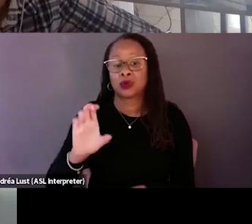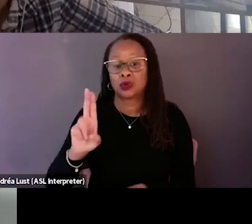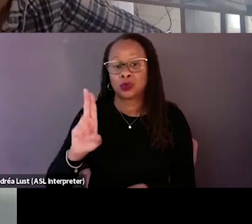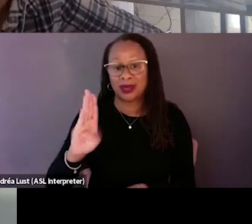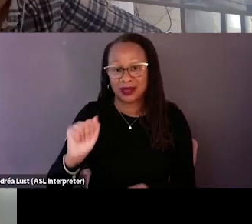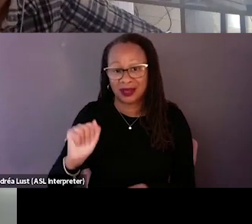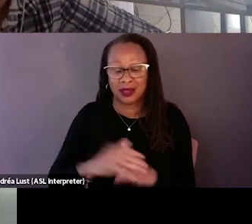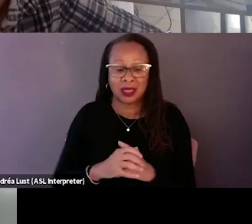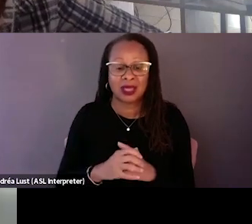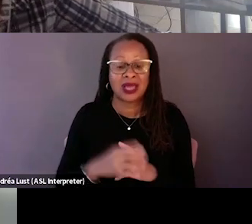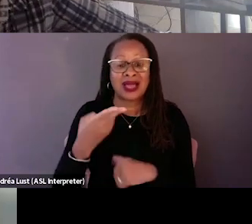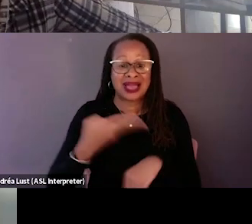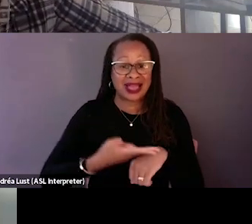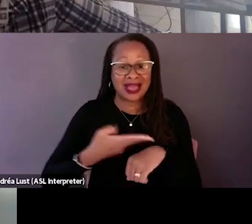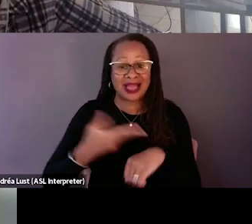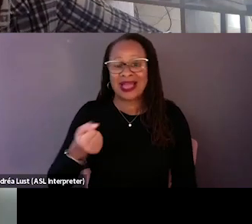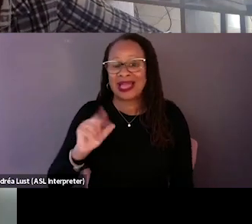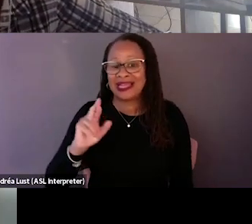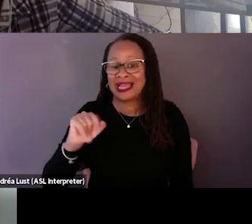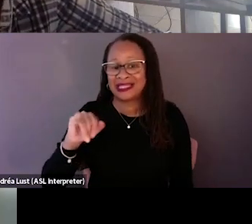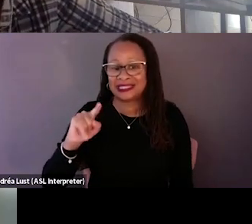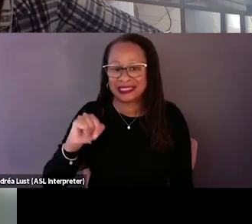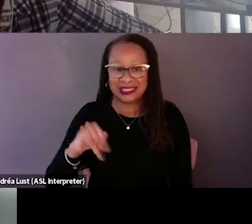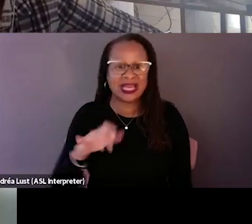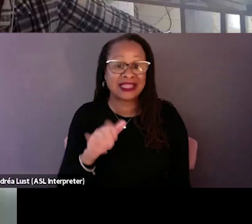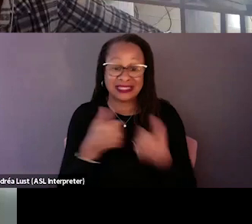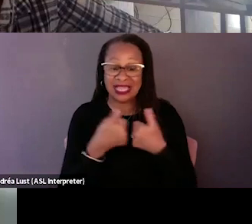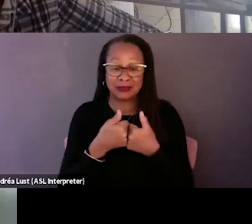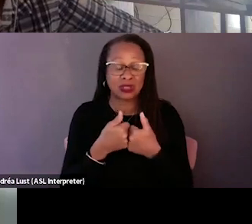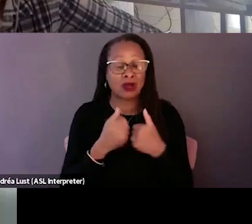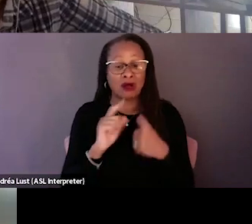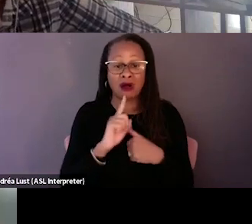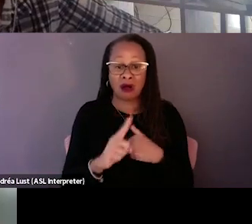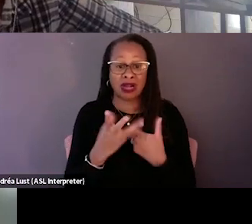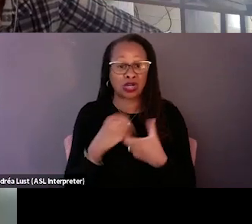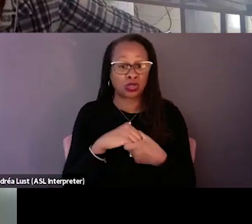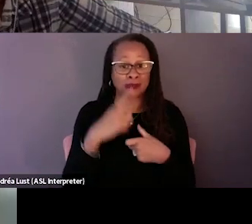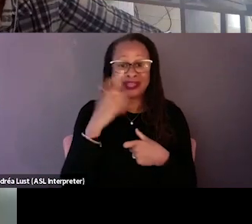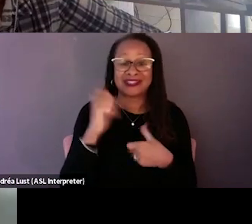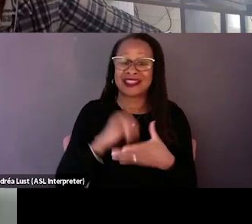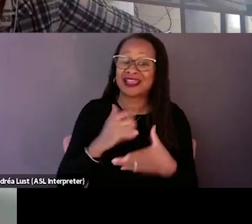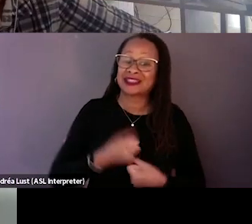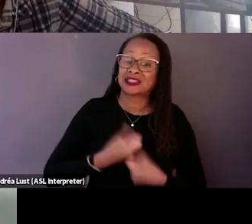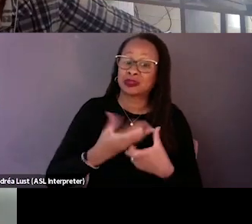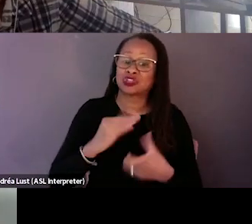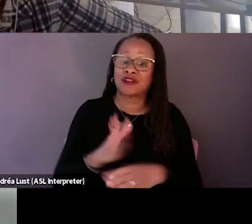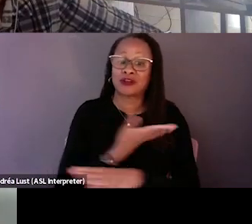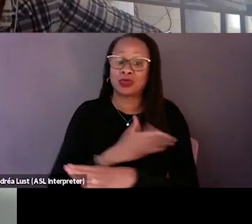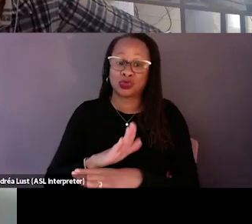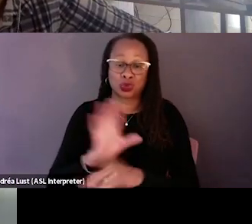there's Haiti. These games are ubiquitous because it's an expression of a musical